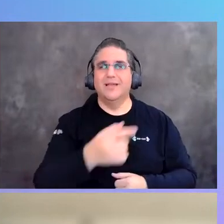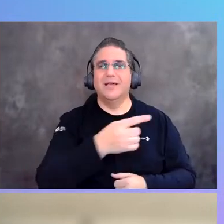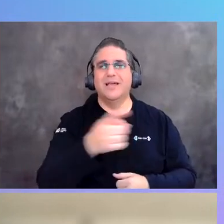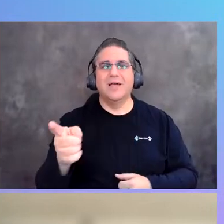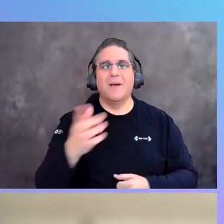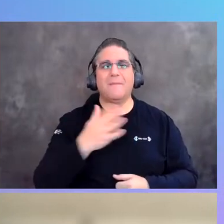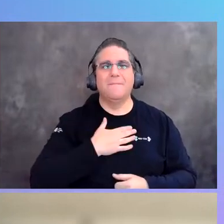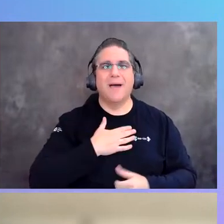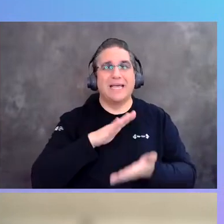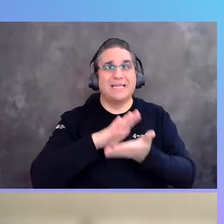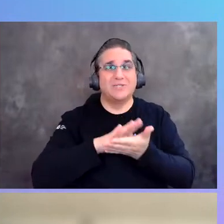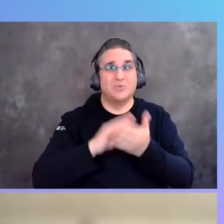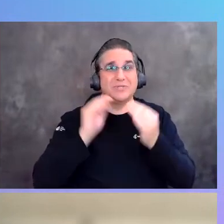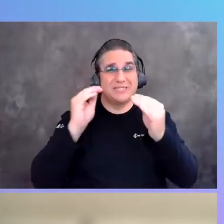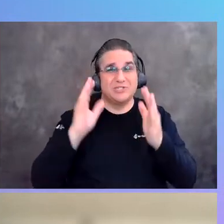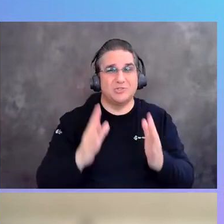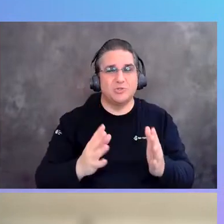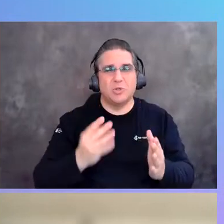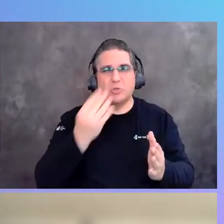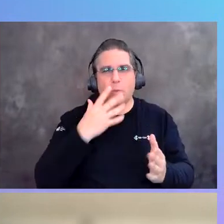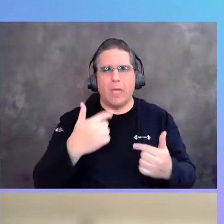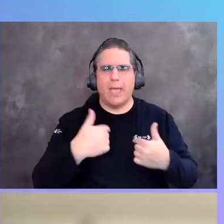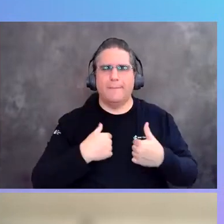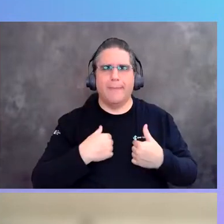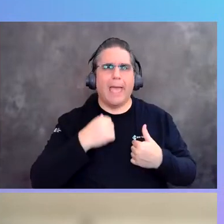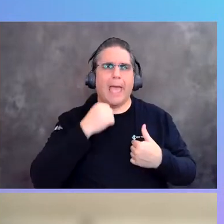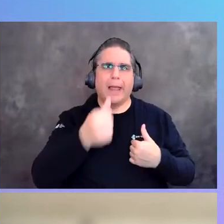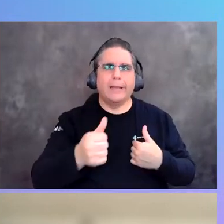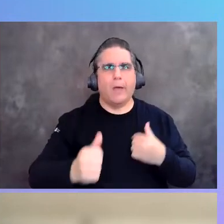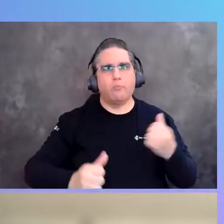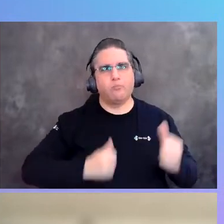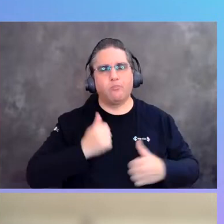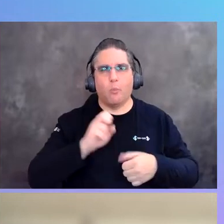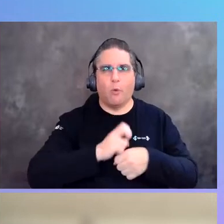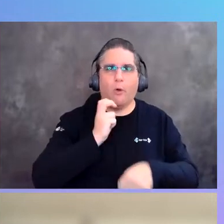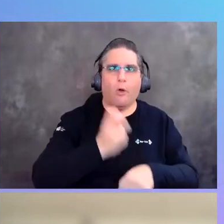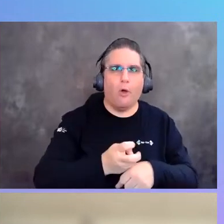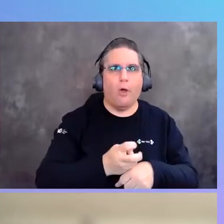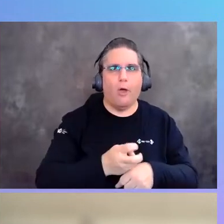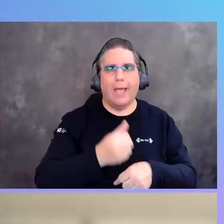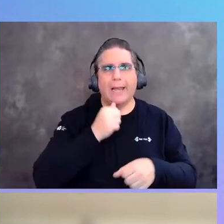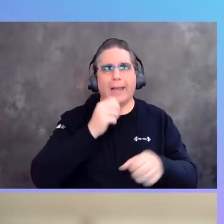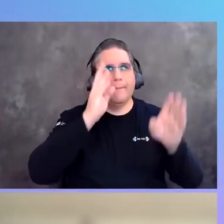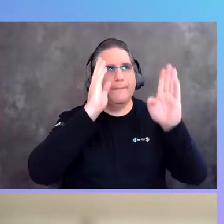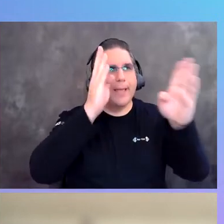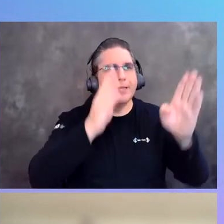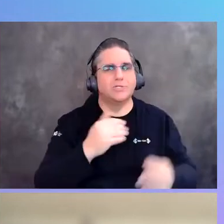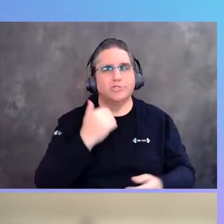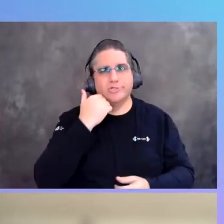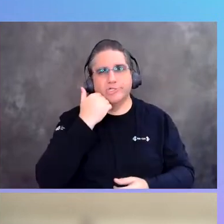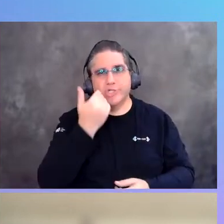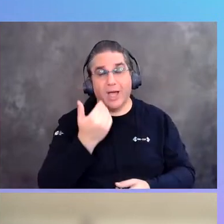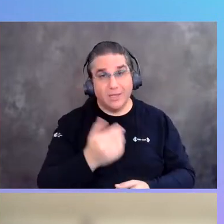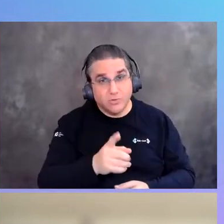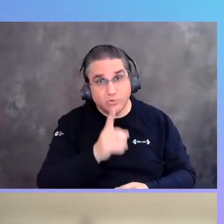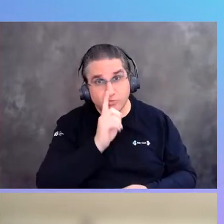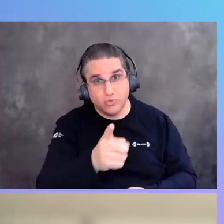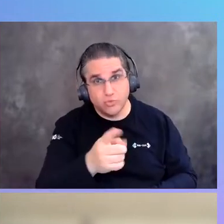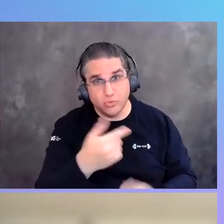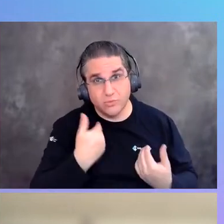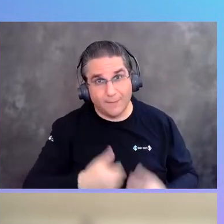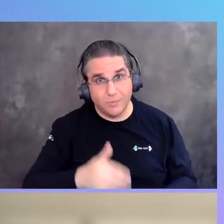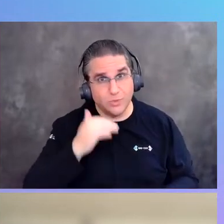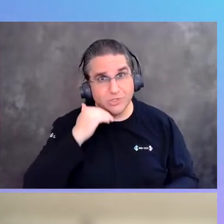myself, didn't really listen, was shy. And that was very true. I was a very shy individual.